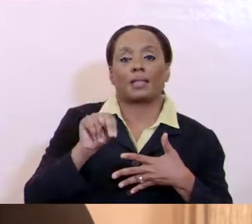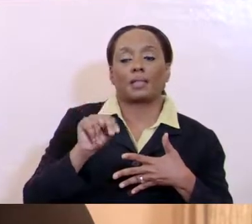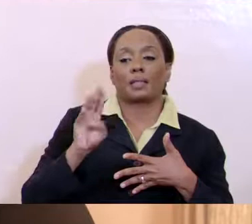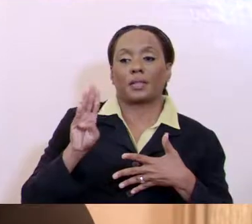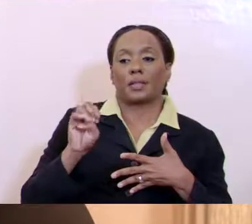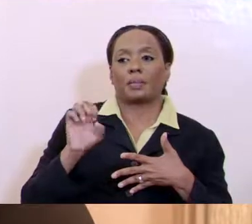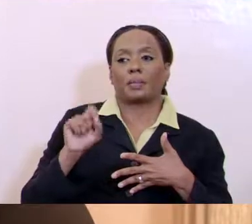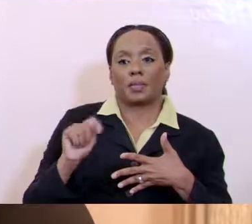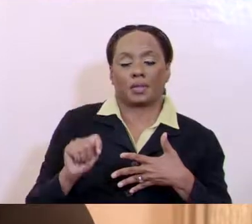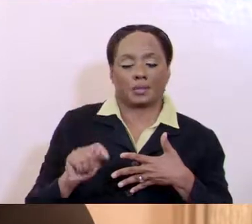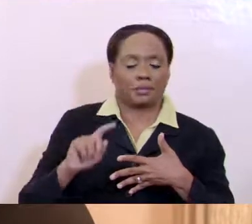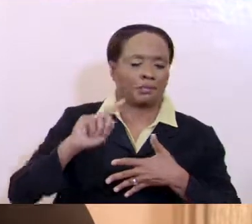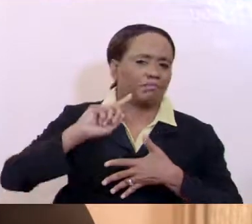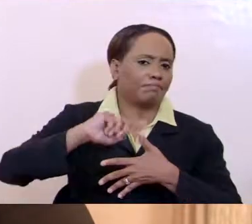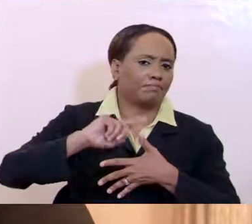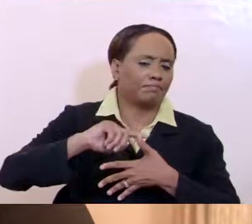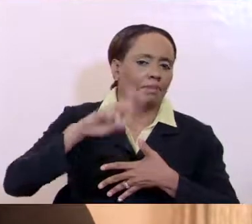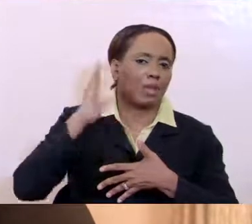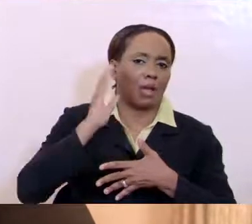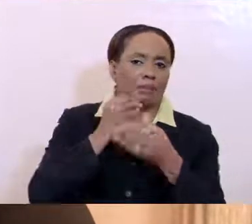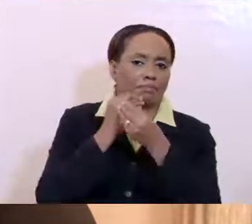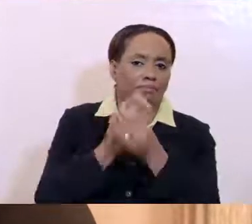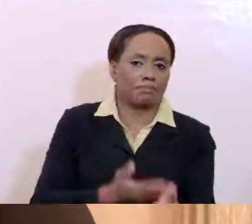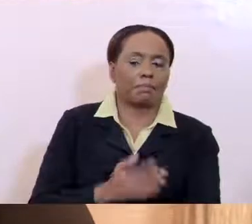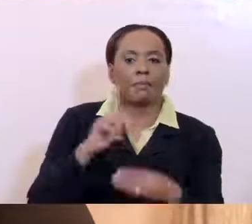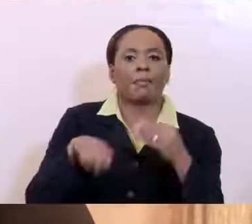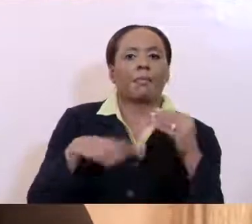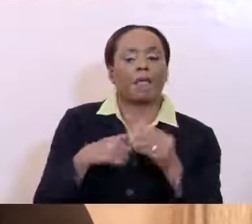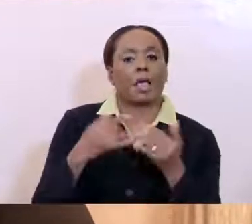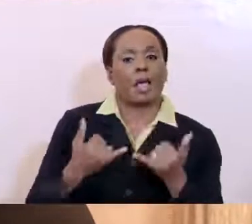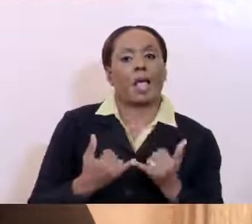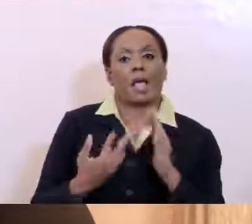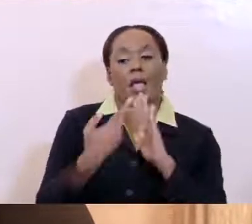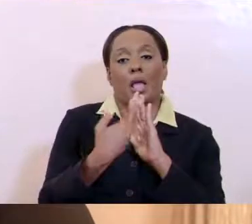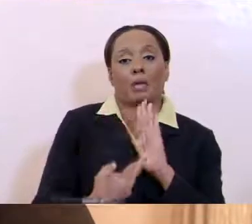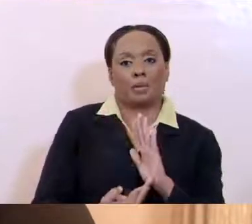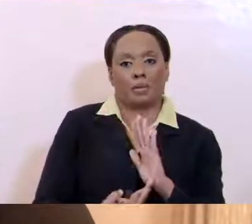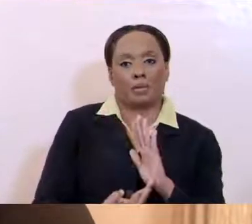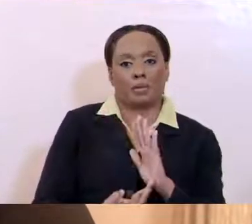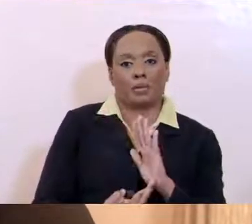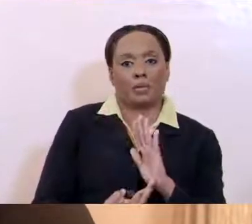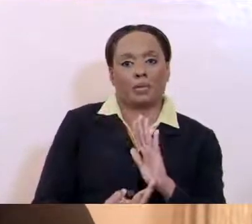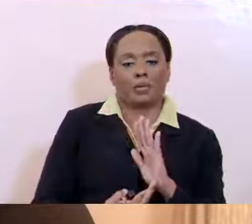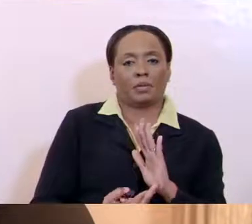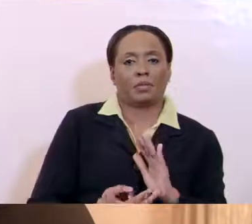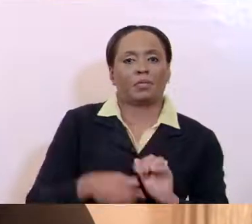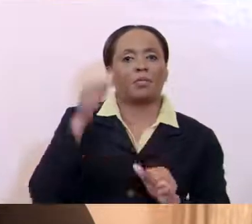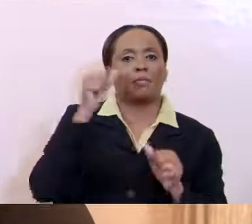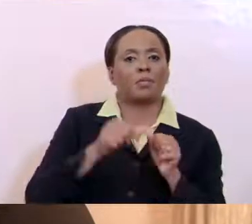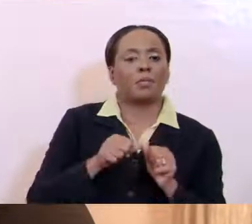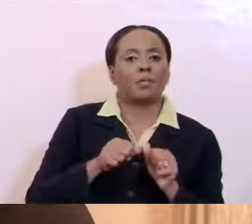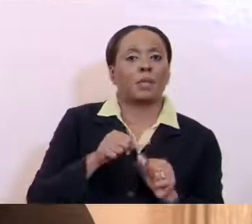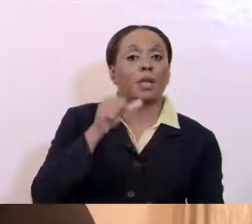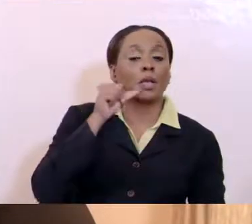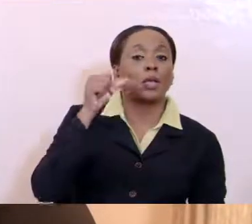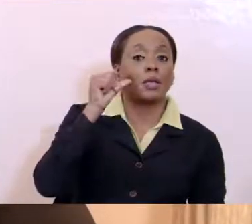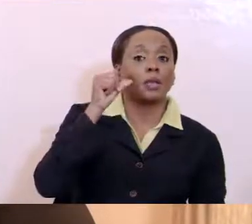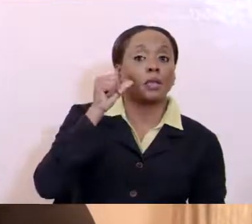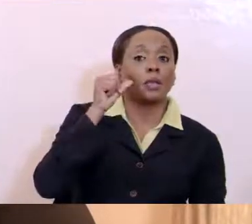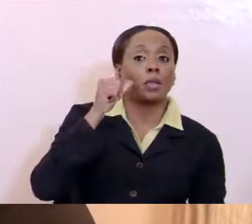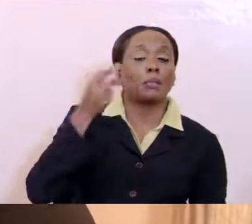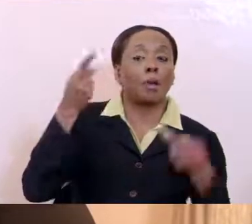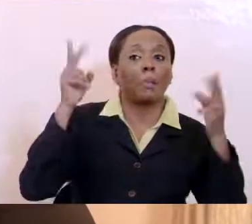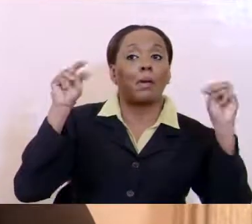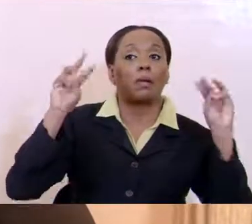us through the most recent directives, or the current directives. The Prime Minister spoke last evening,